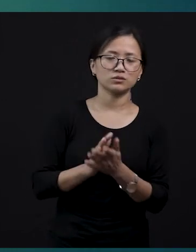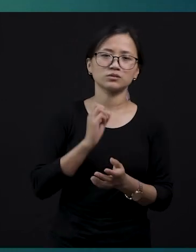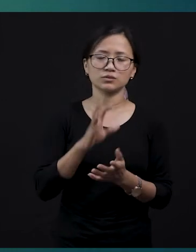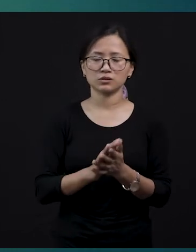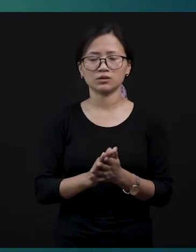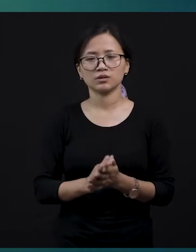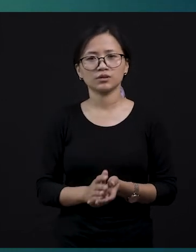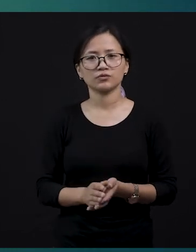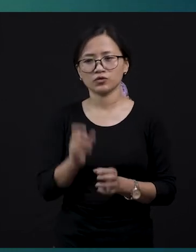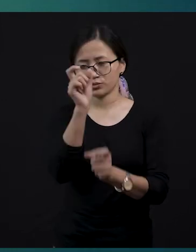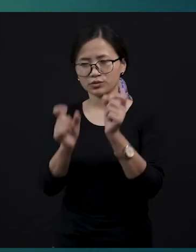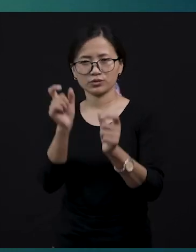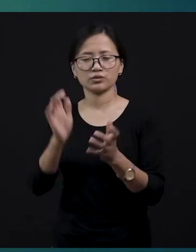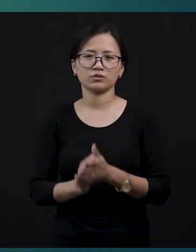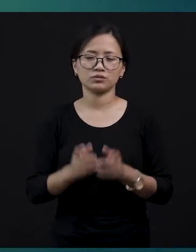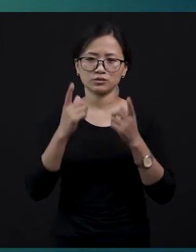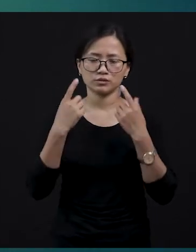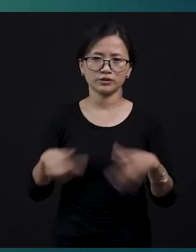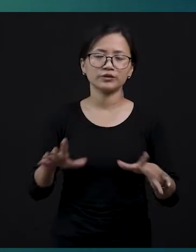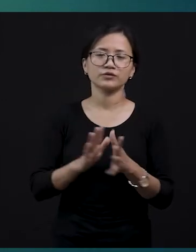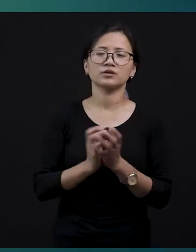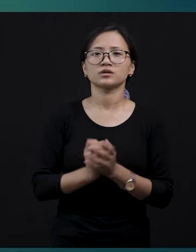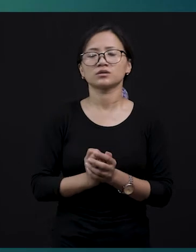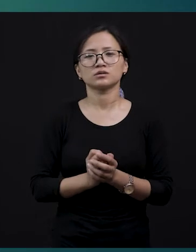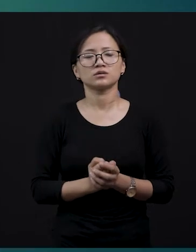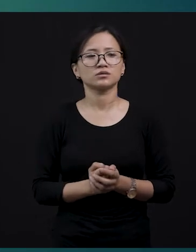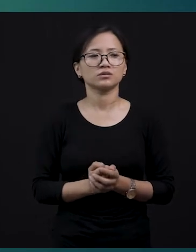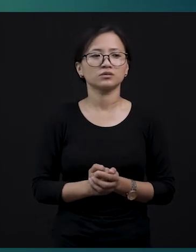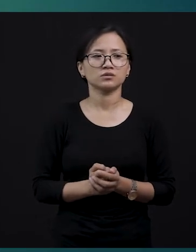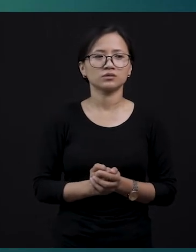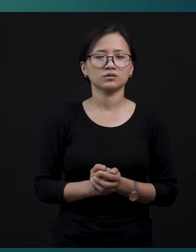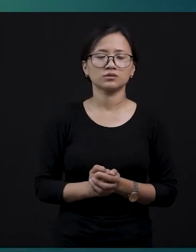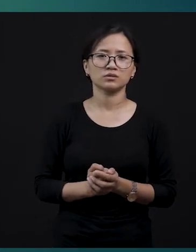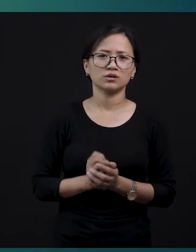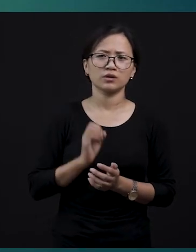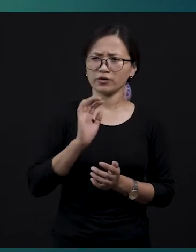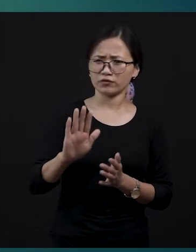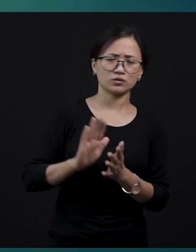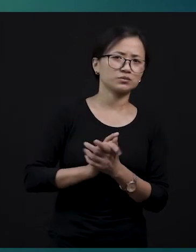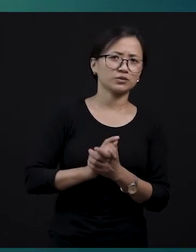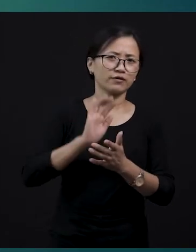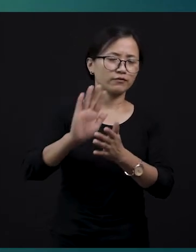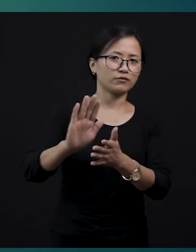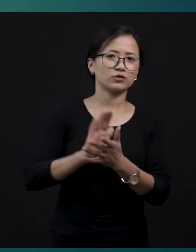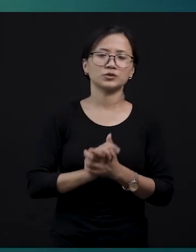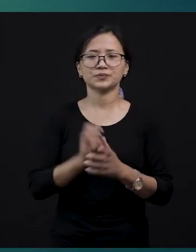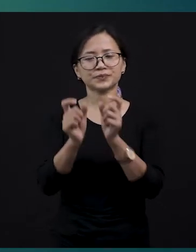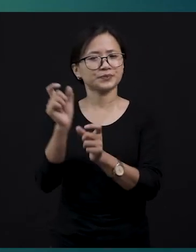attack human beings or other living creatures, right? But for this rattlesnake, it tries to avoid people as much as possible,